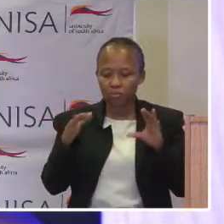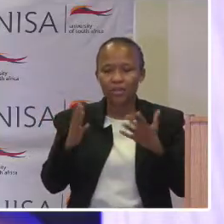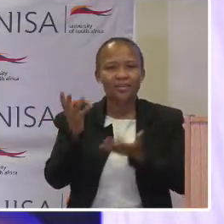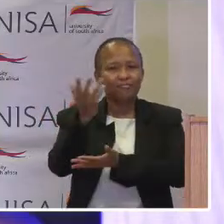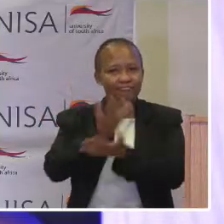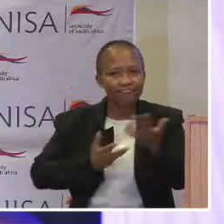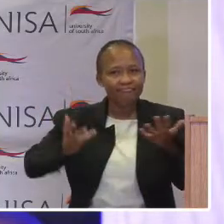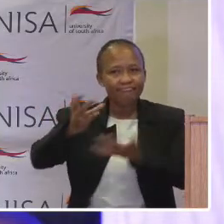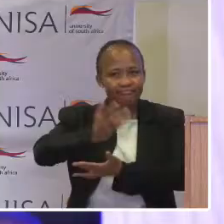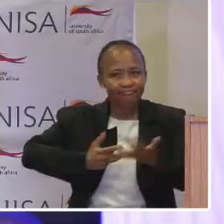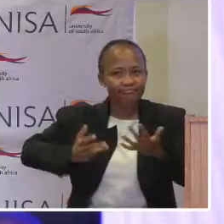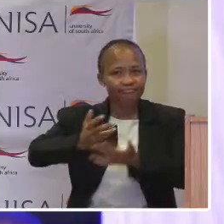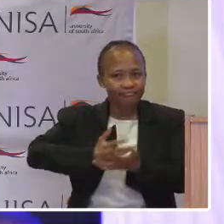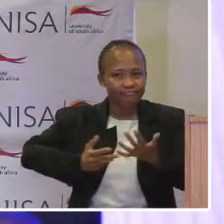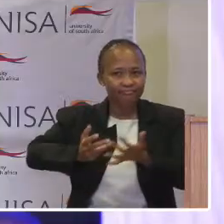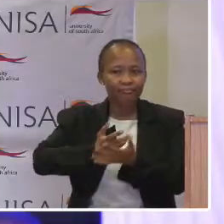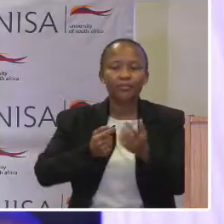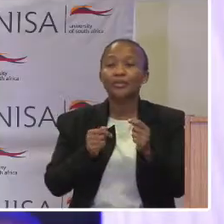or contributing to this